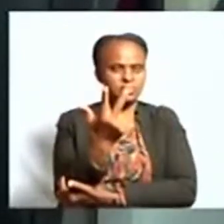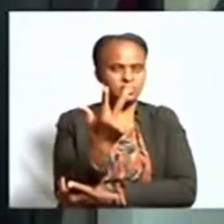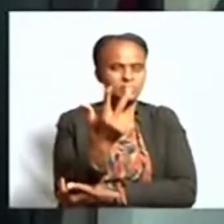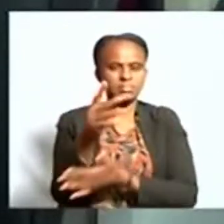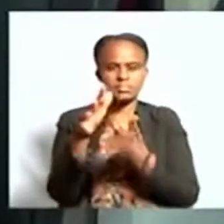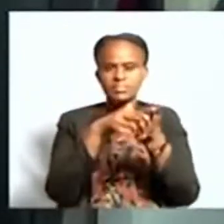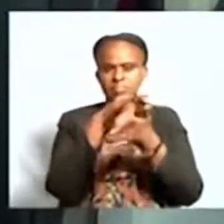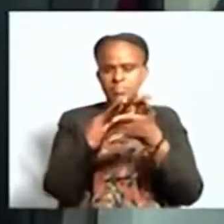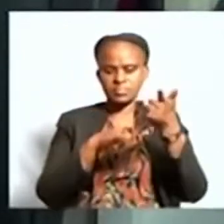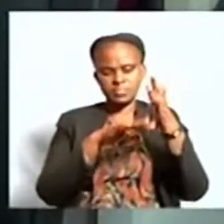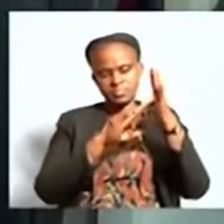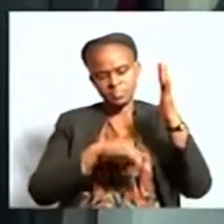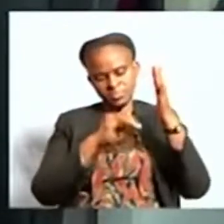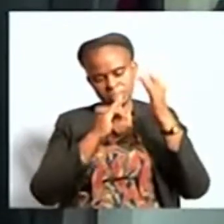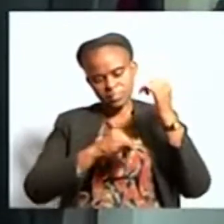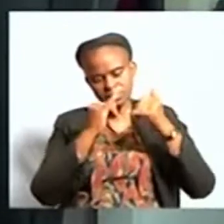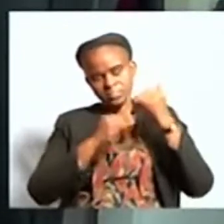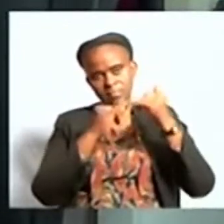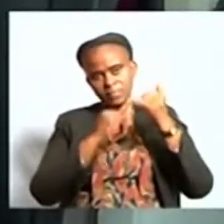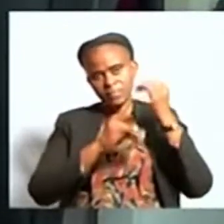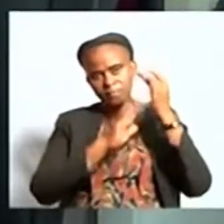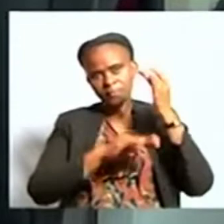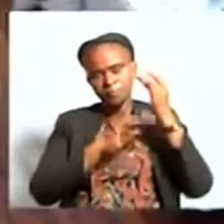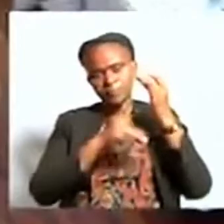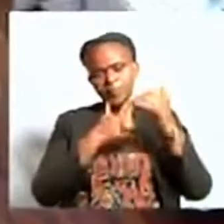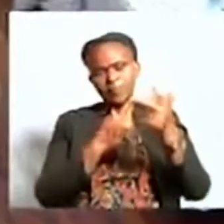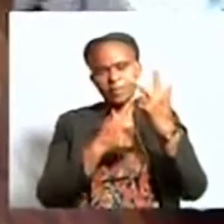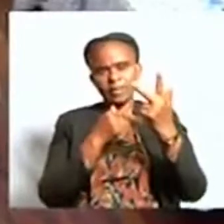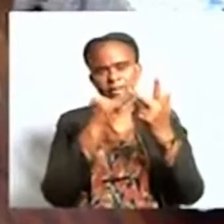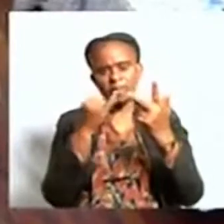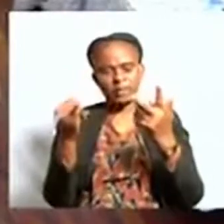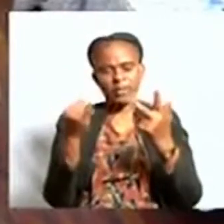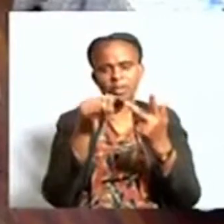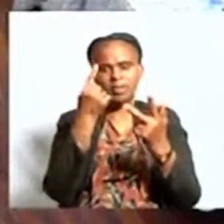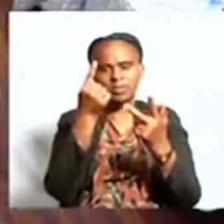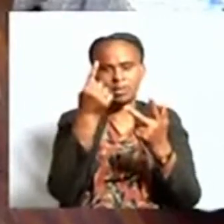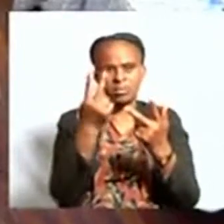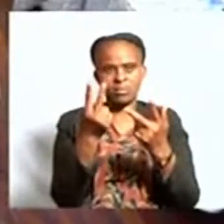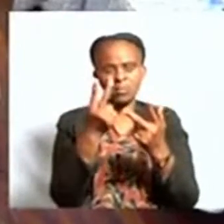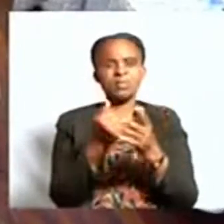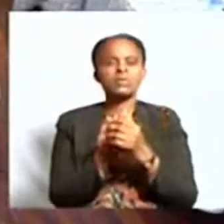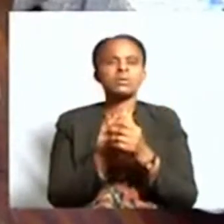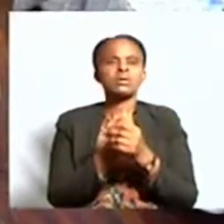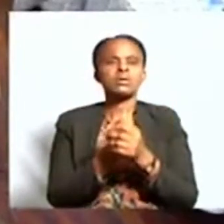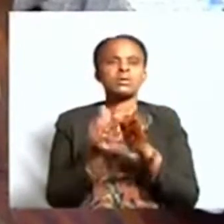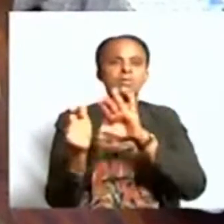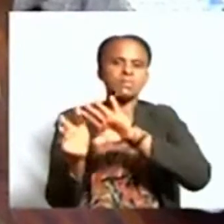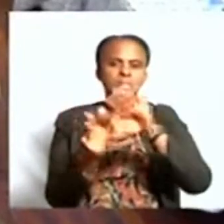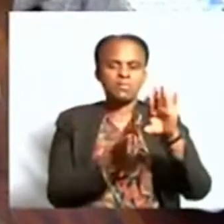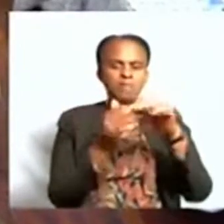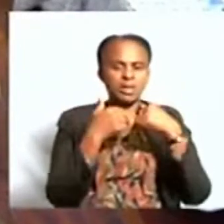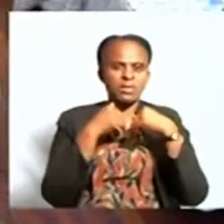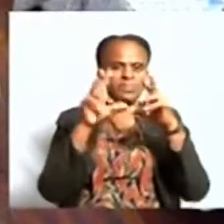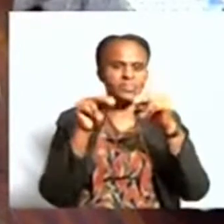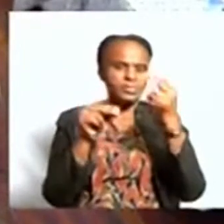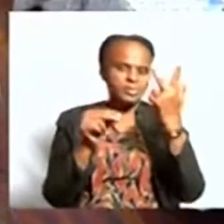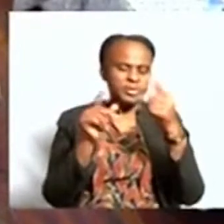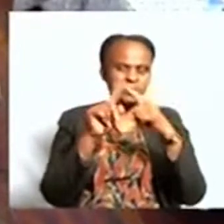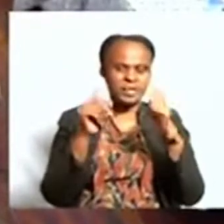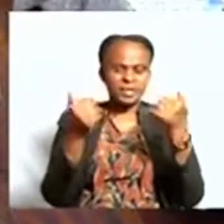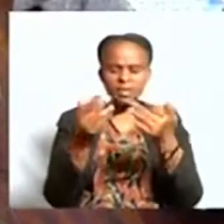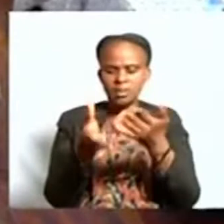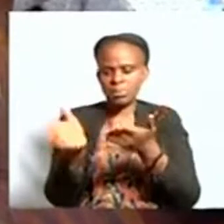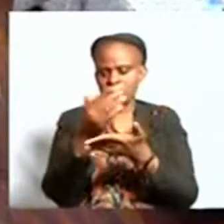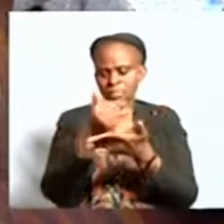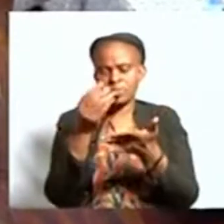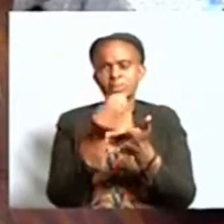table on the bottom. There are 3 items, 1 and 2, and then there's no 3. But when you go to collected